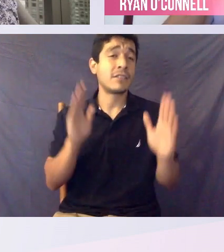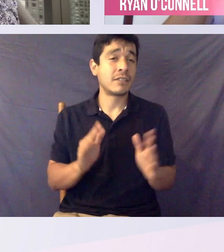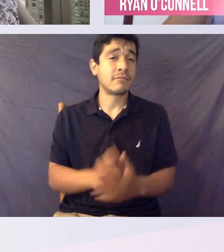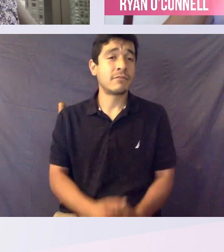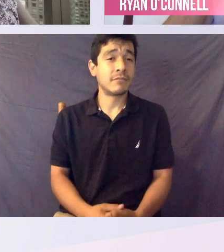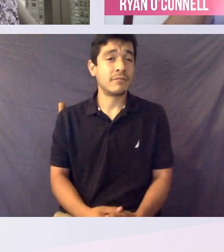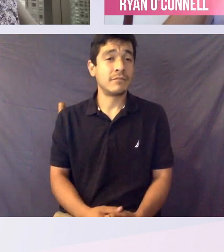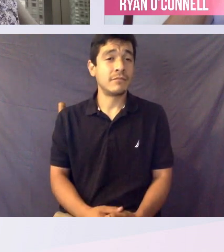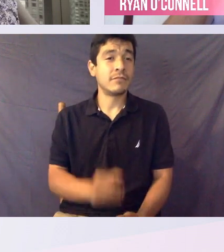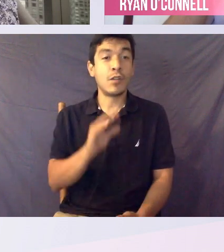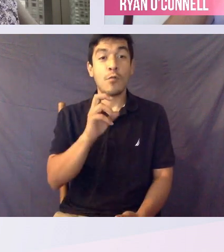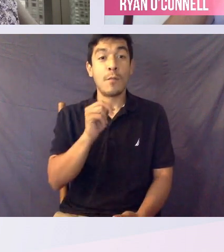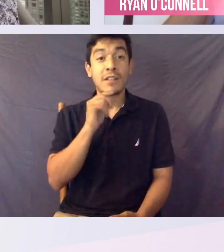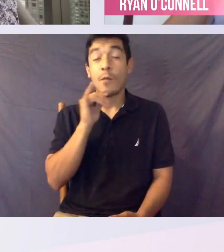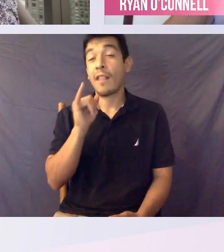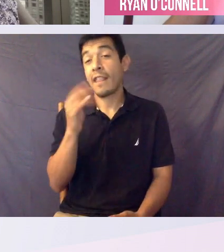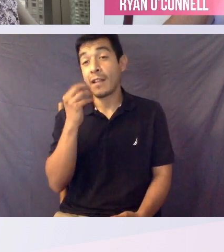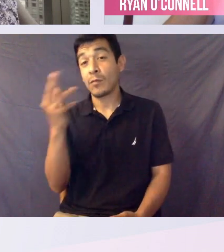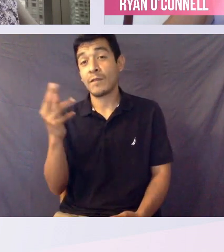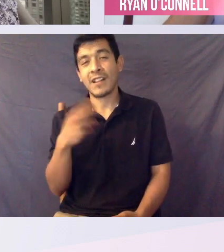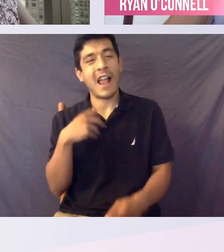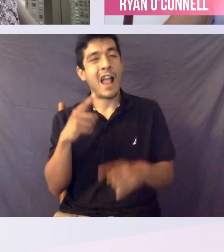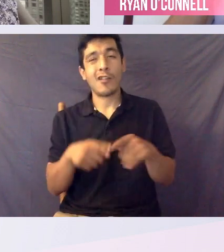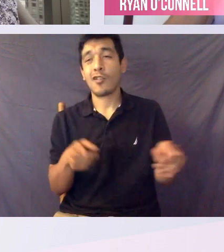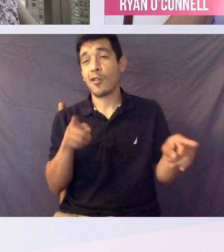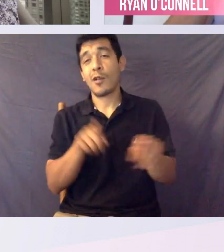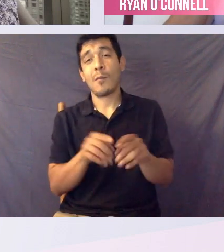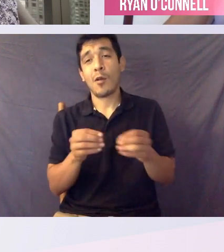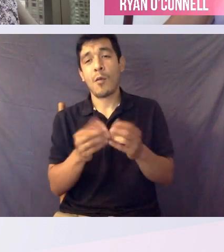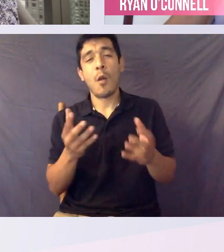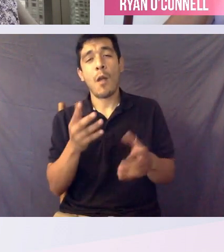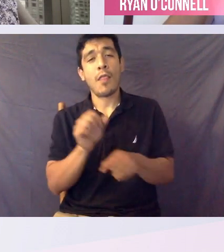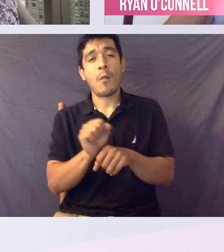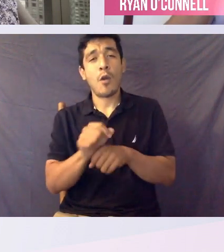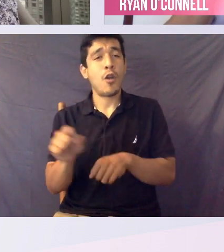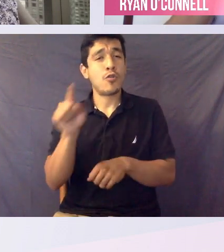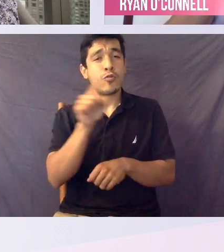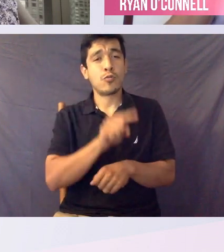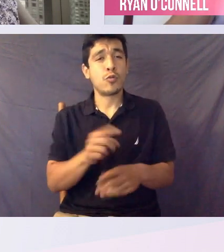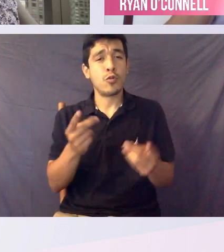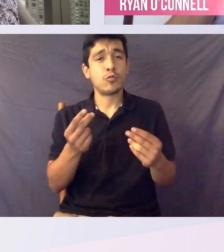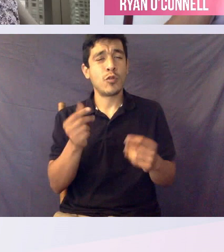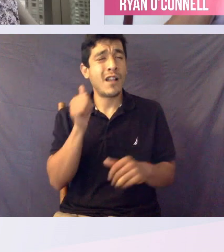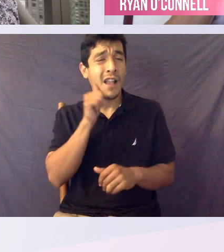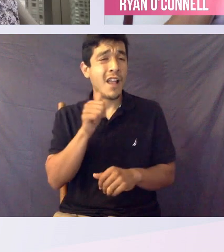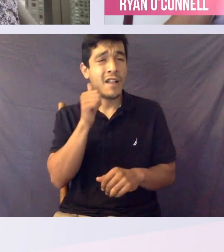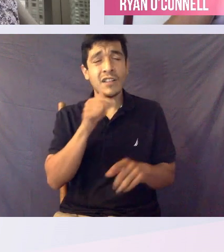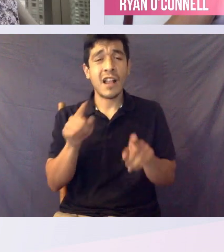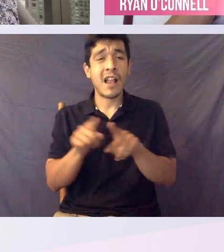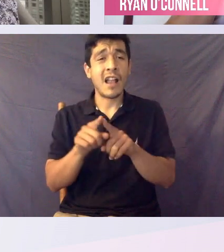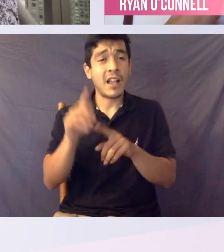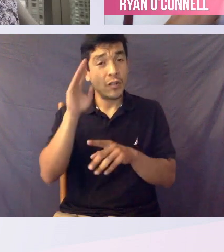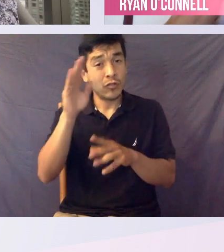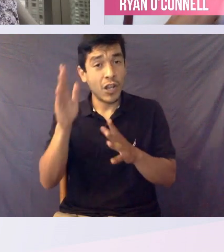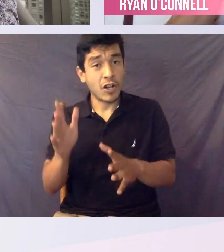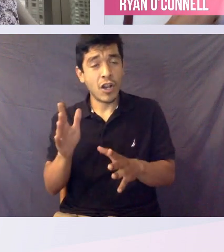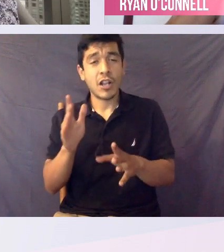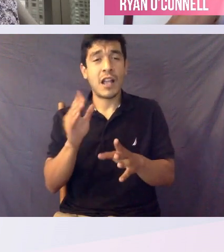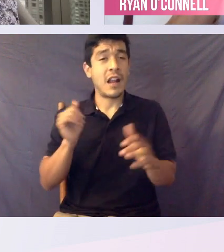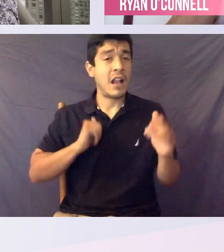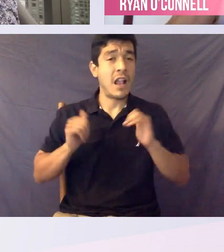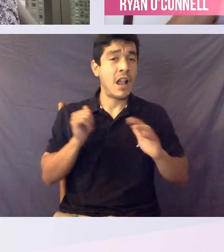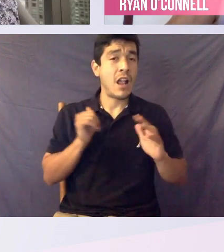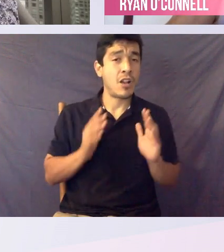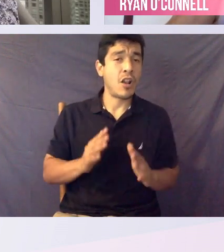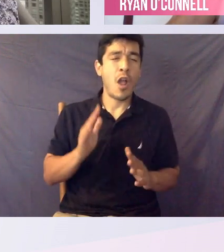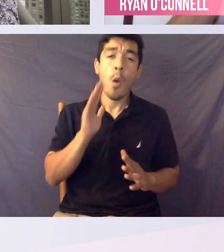beautiful. And you know, I couldn't agree more. What the work that you do every single day as creators, actors, is going to